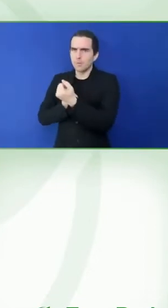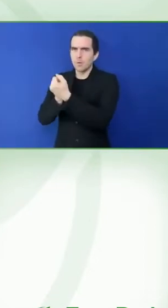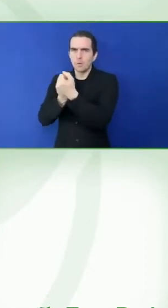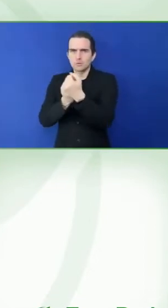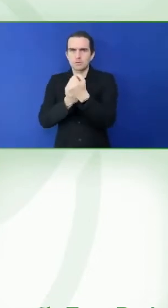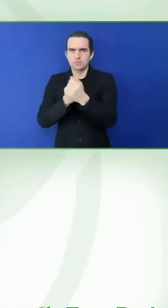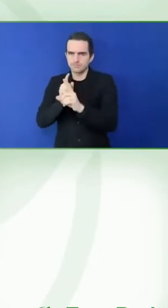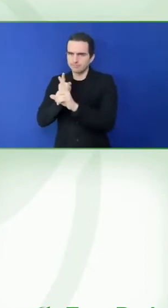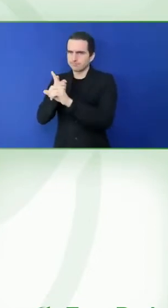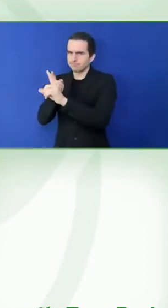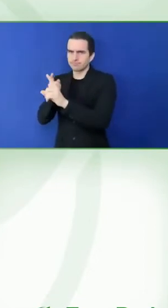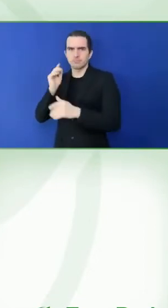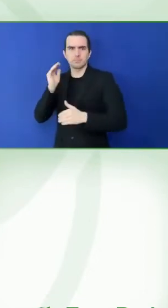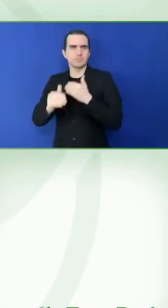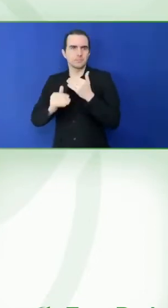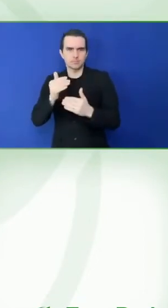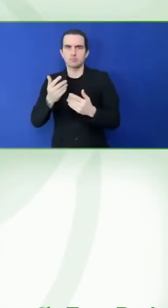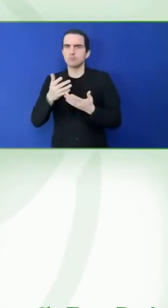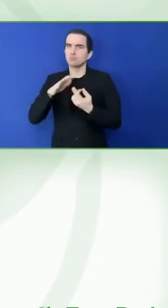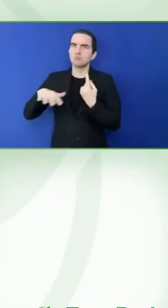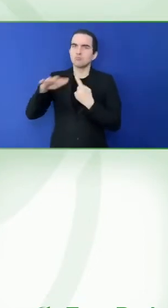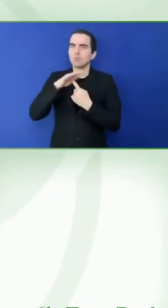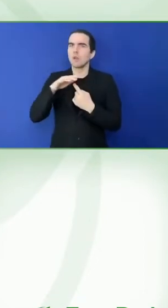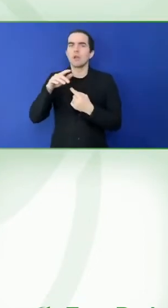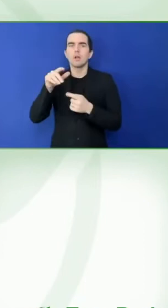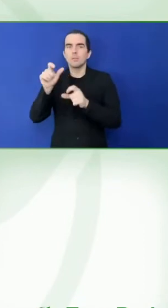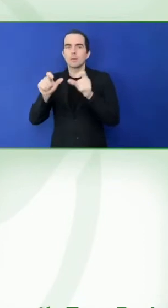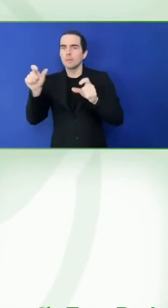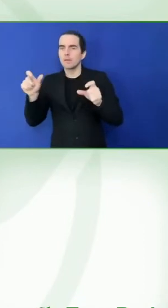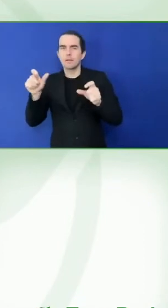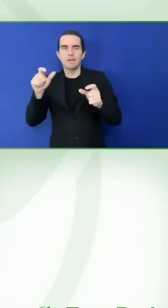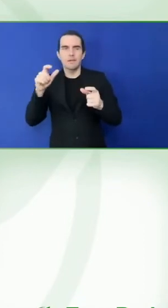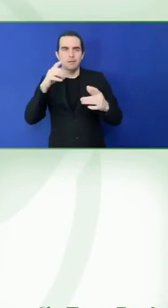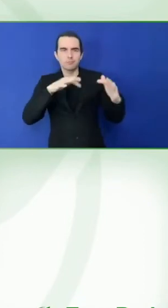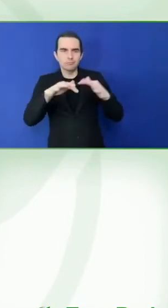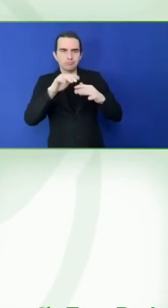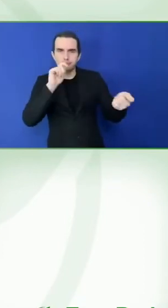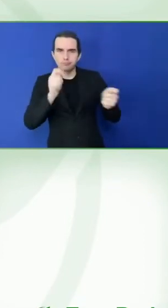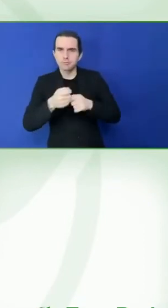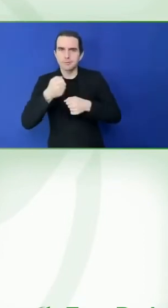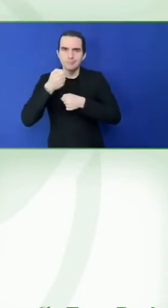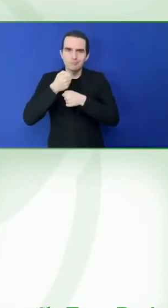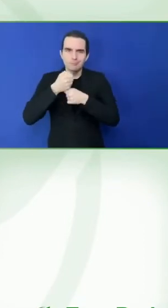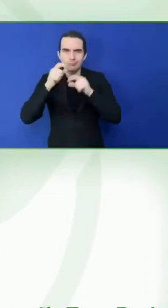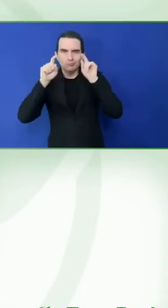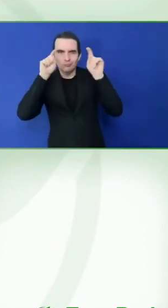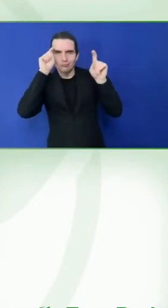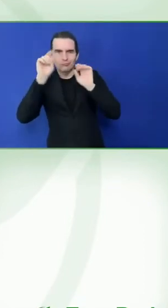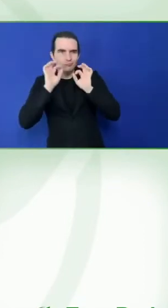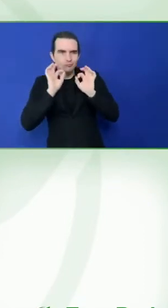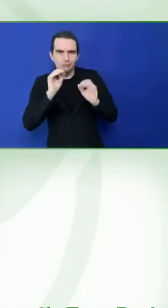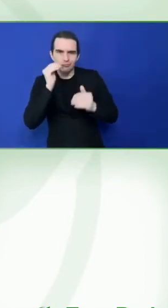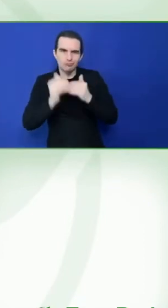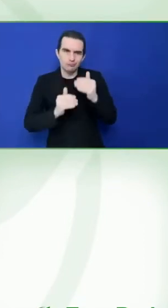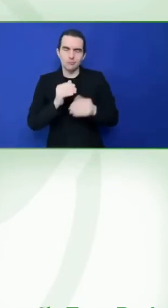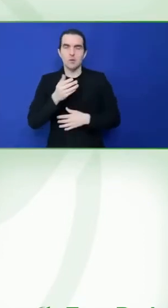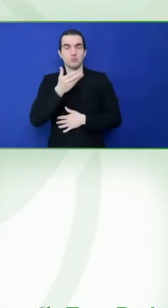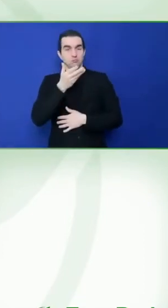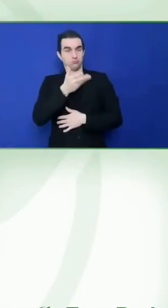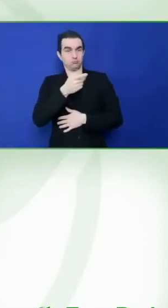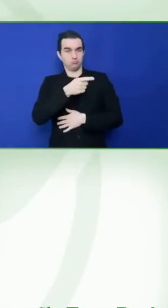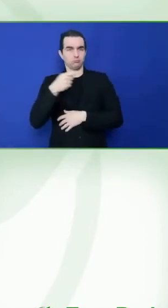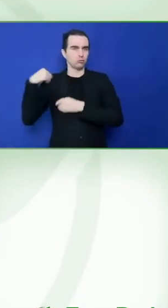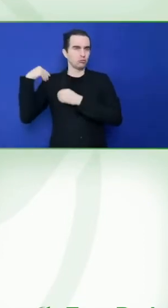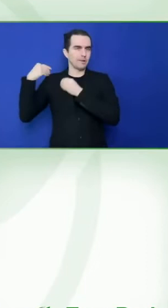and co-creations with large corporations. And I myself, I'm enthusiastically read some years ago the book of Eric